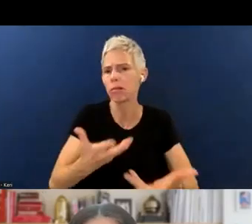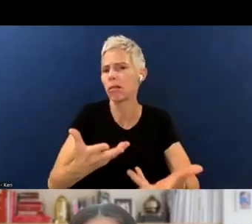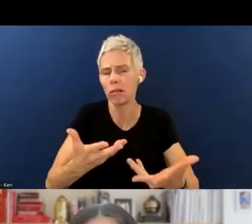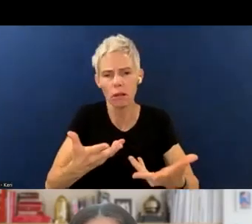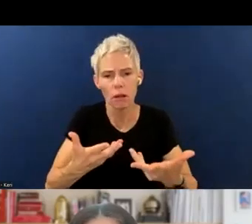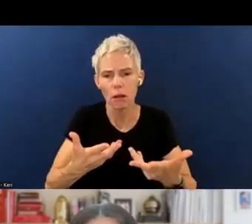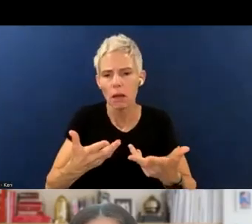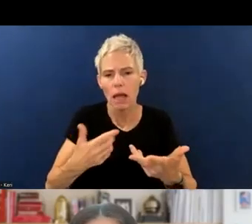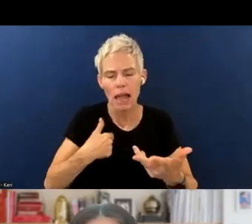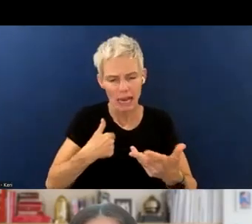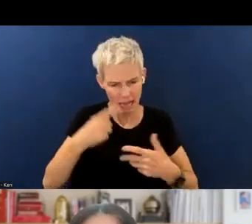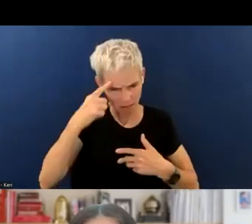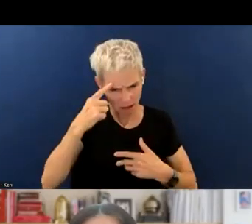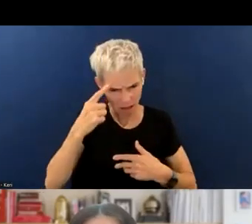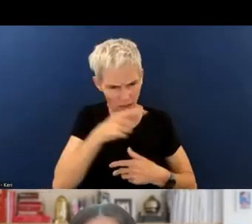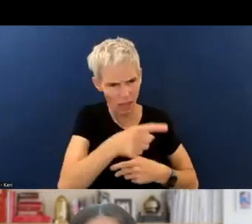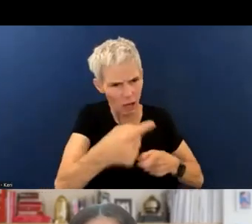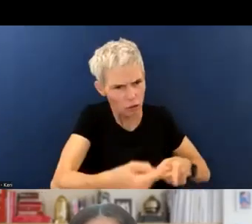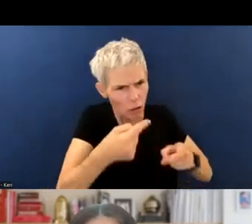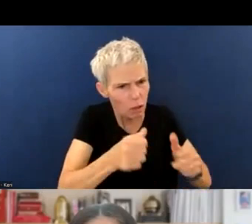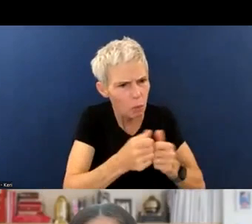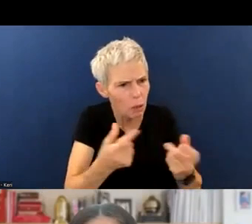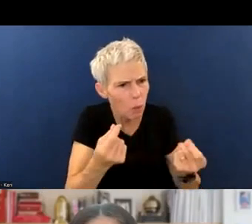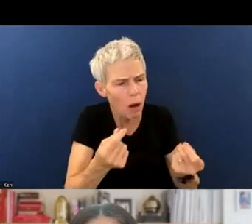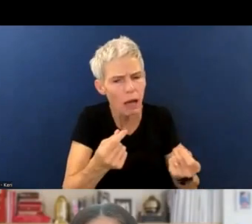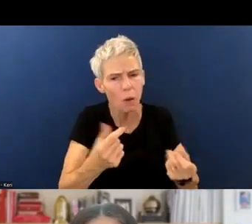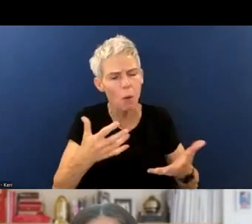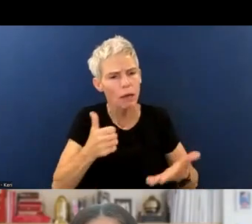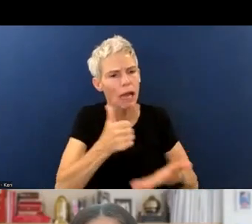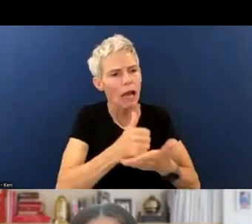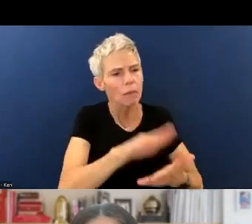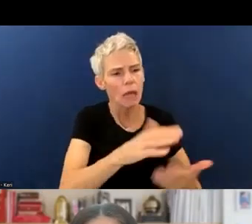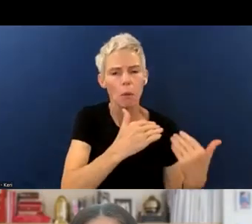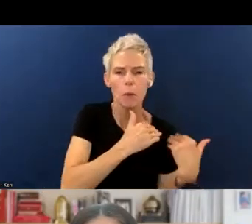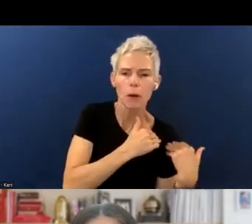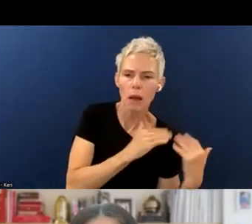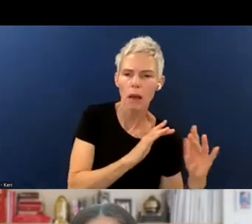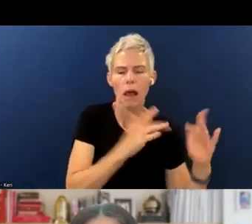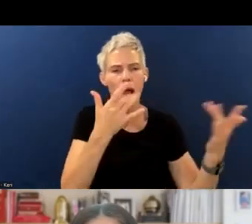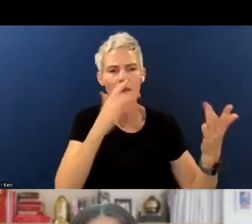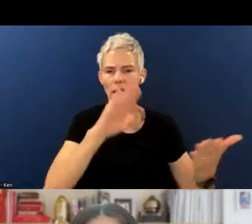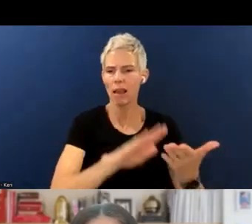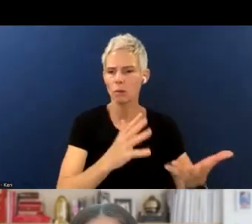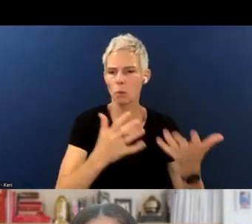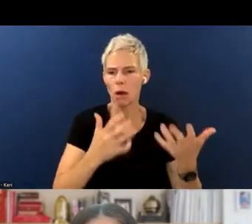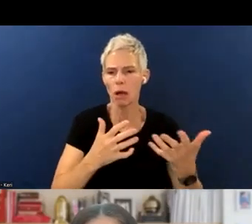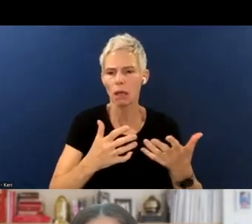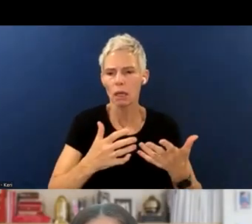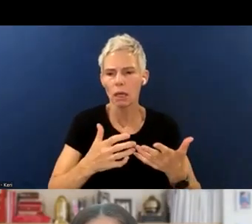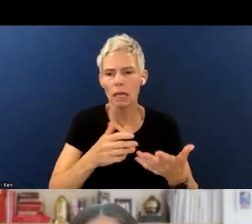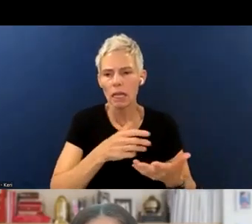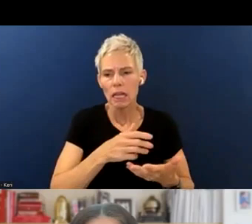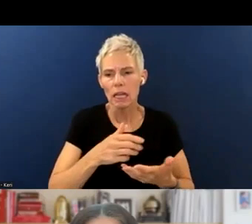things that they're struggling with that we can help reduce some of the burden so that they're not as like they're not struggling as much